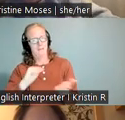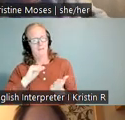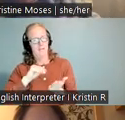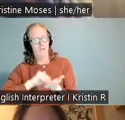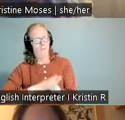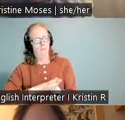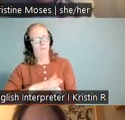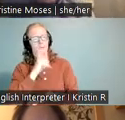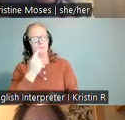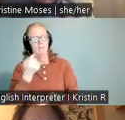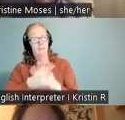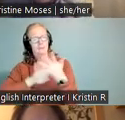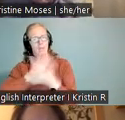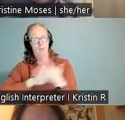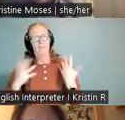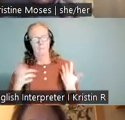a little bit of ambiguity there,